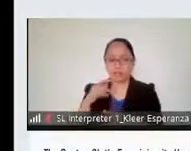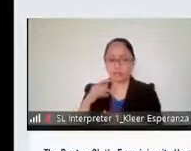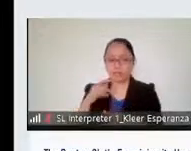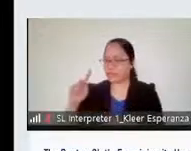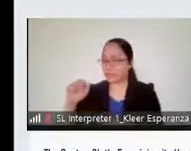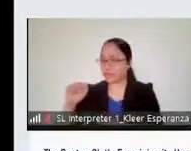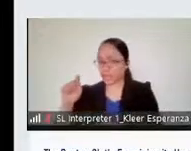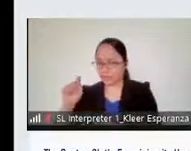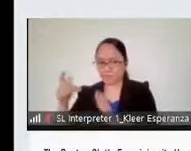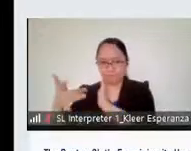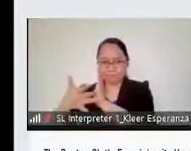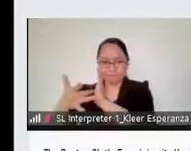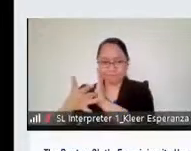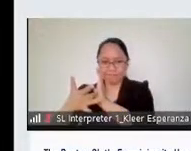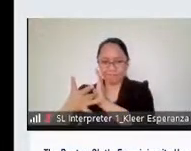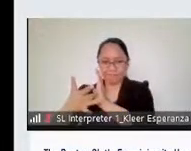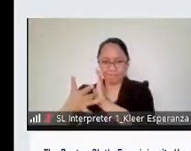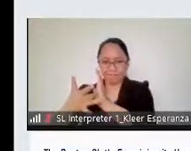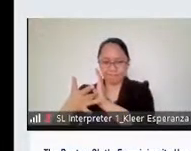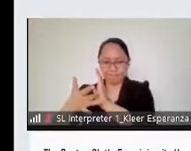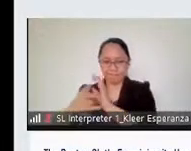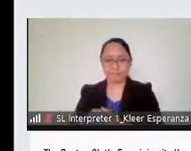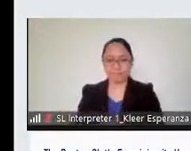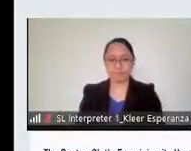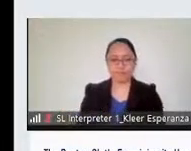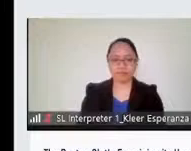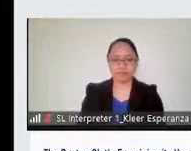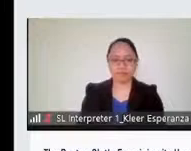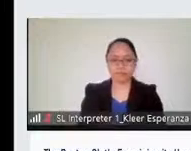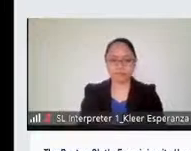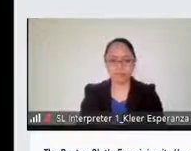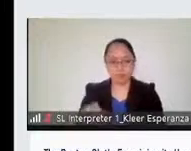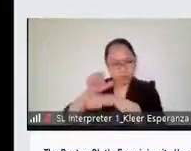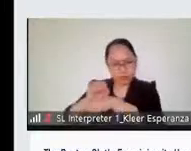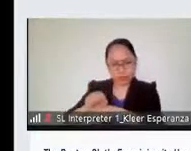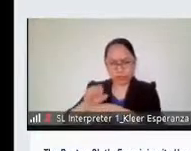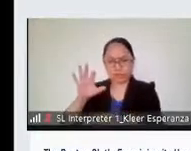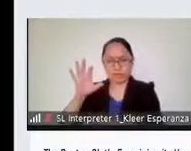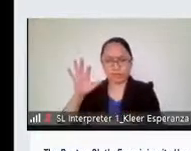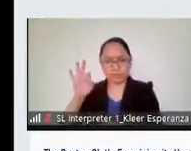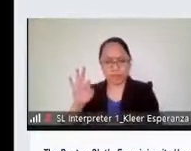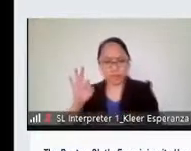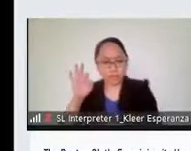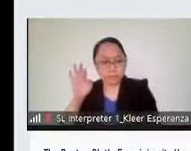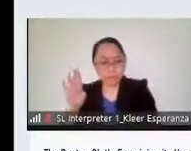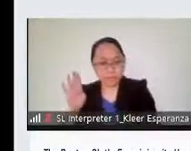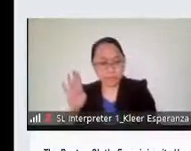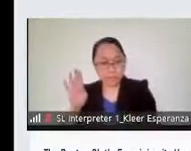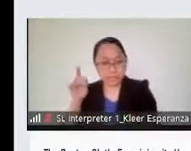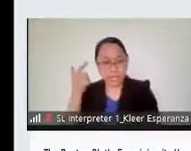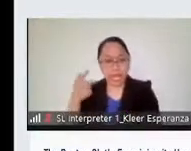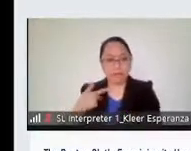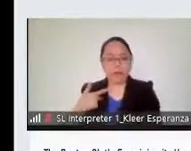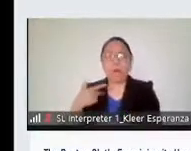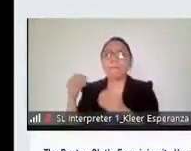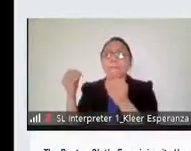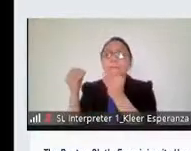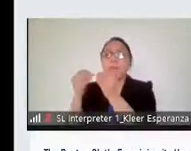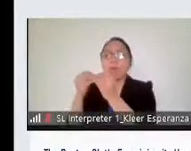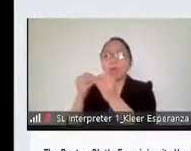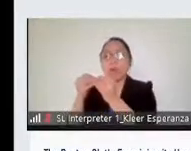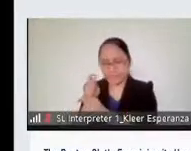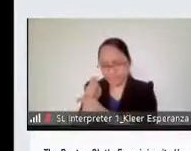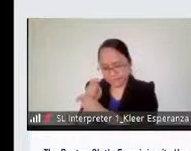visible on the red and black warp threads. The condition of fragment B is 1 because of its more fragile and unstable state compared to fragment